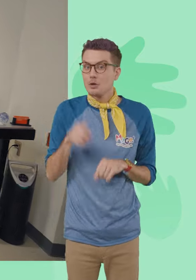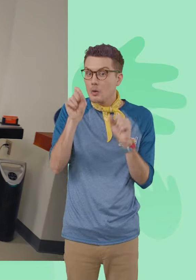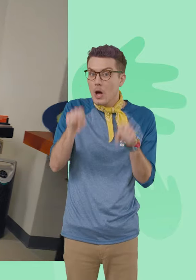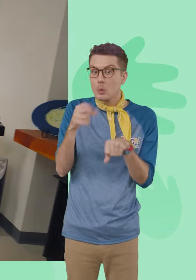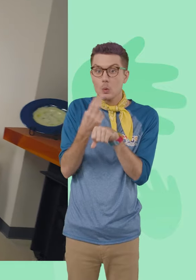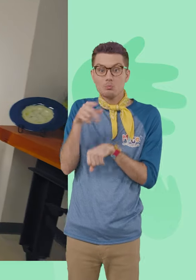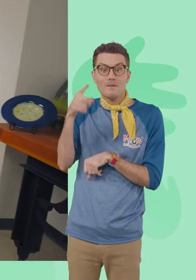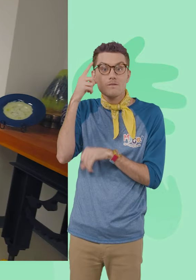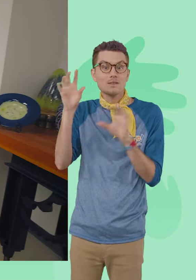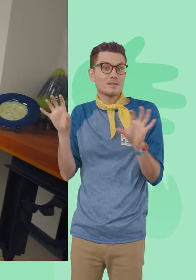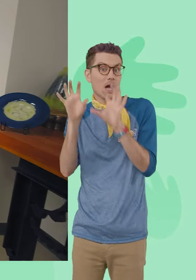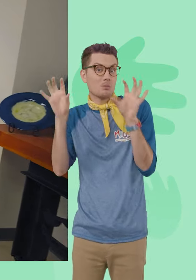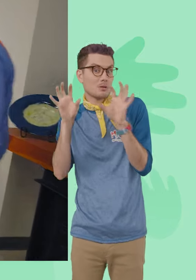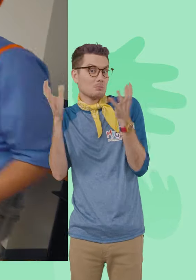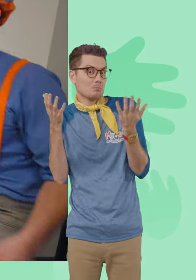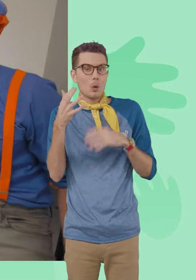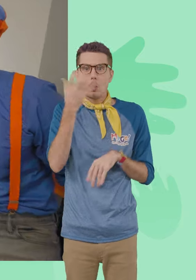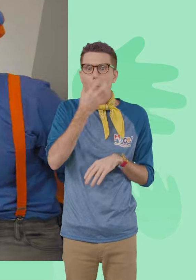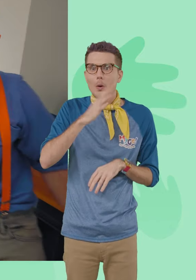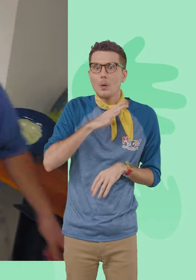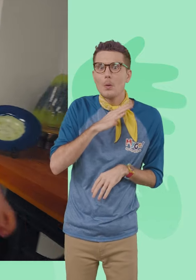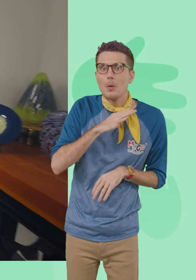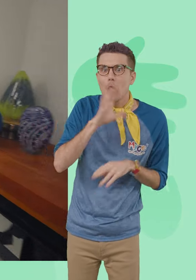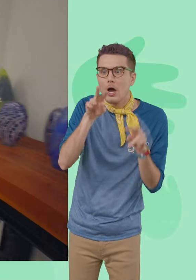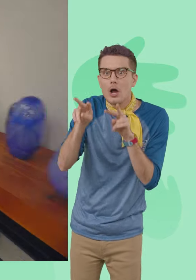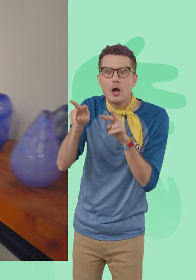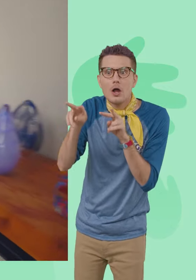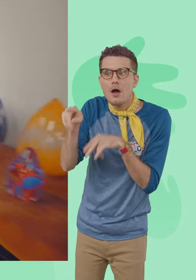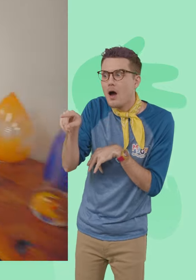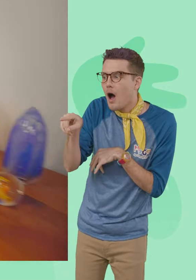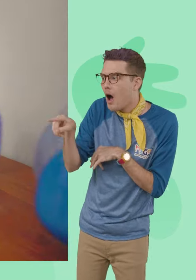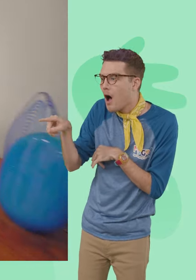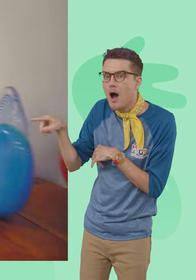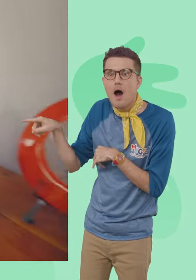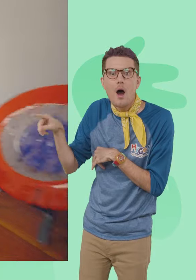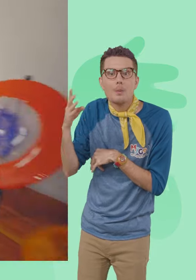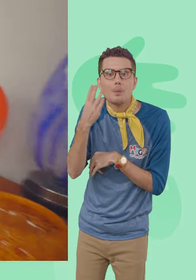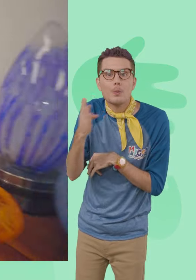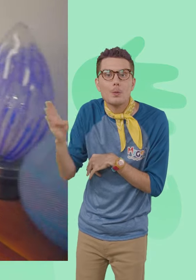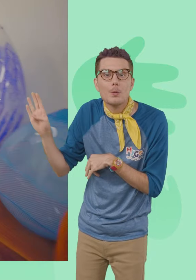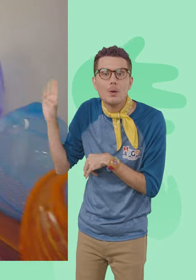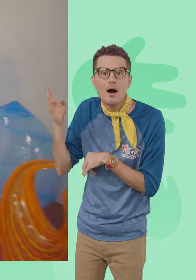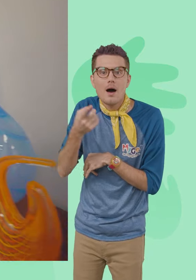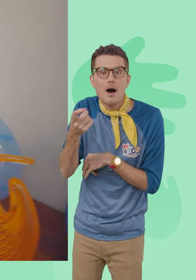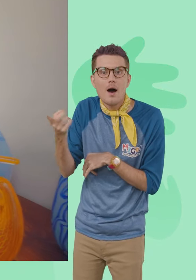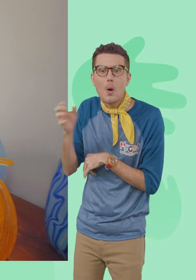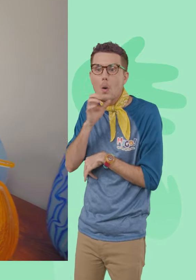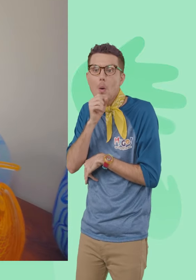decoration. Wow. This is so cool. Wow. Look at